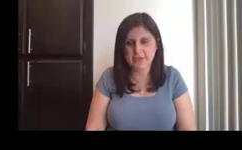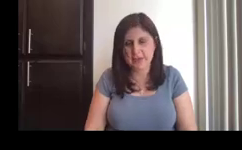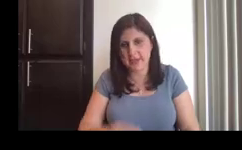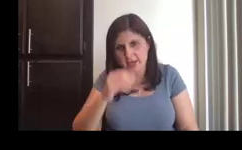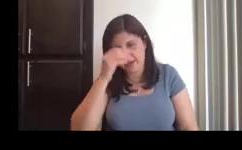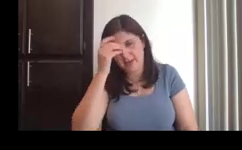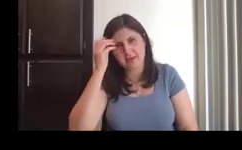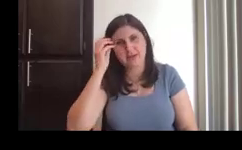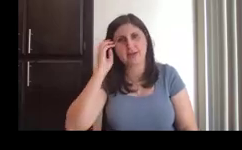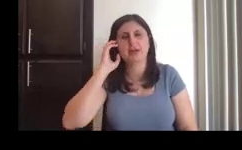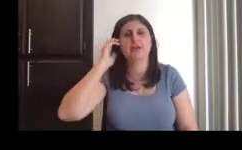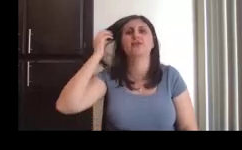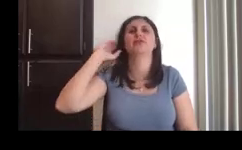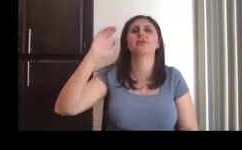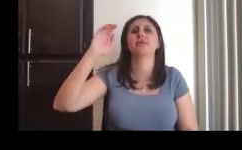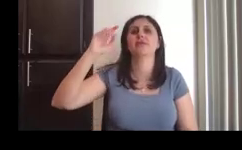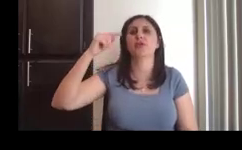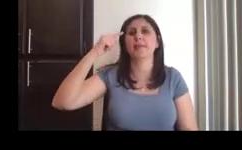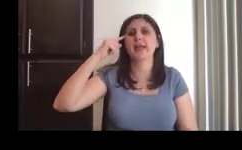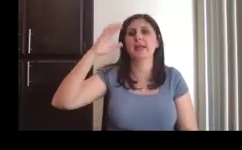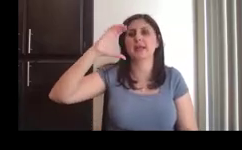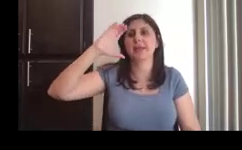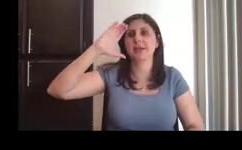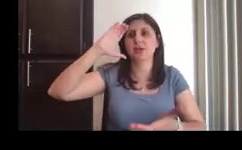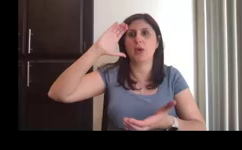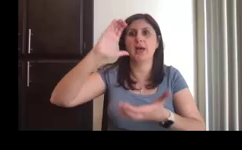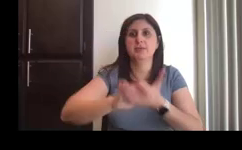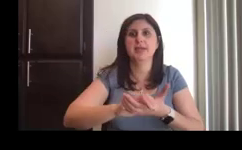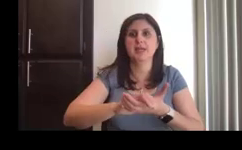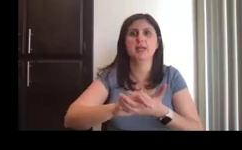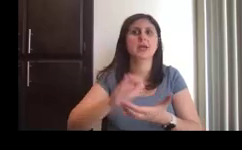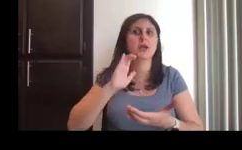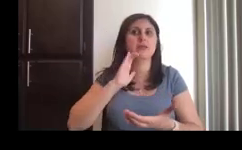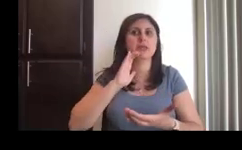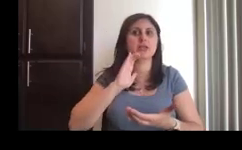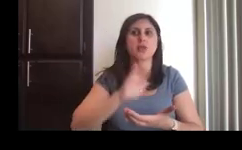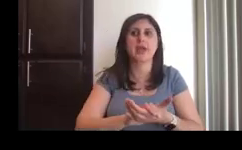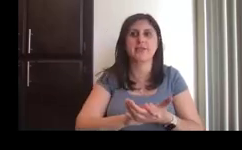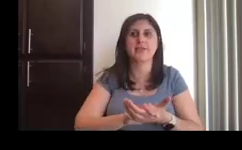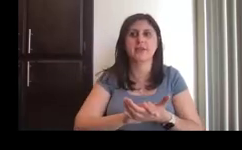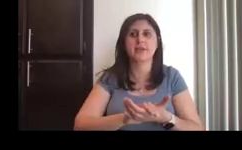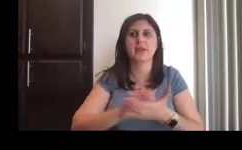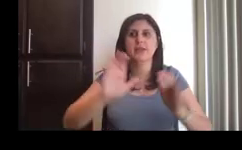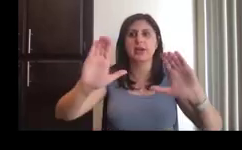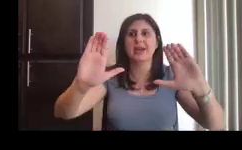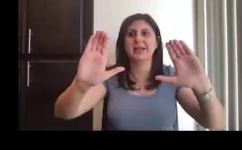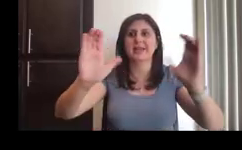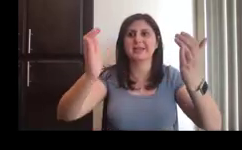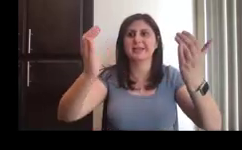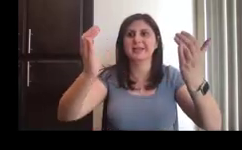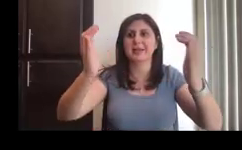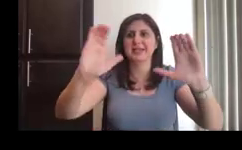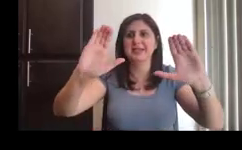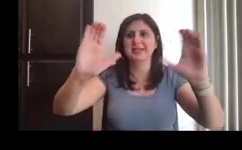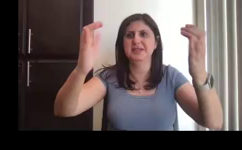Husband and wife, again, for a male, it's up here. So husband versus wife. They're kind of